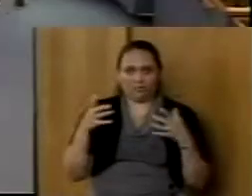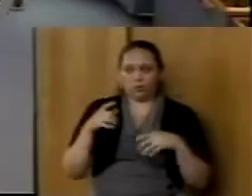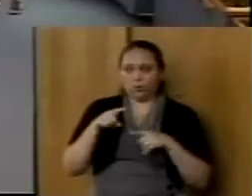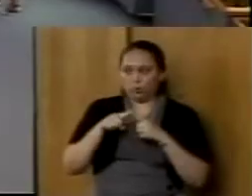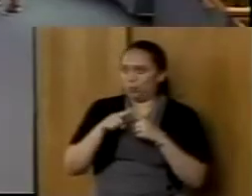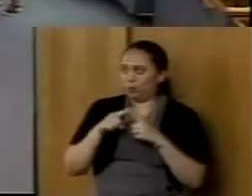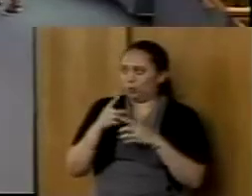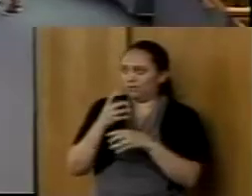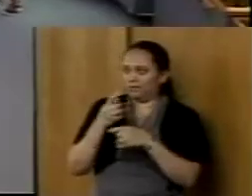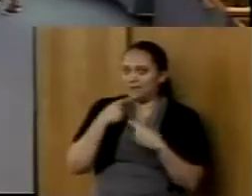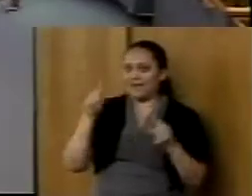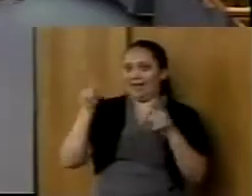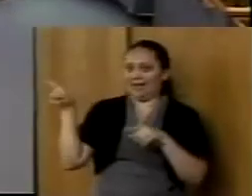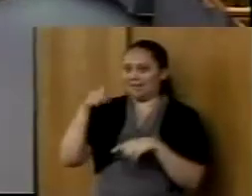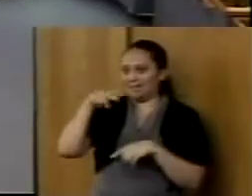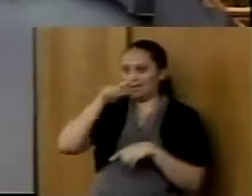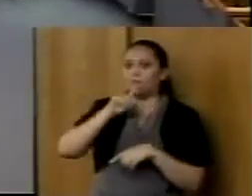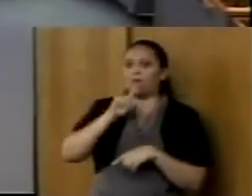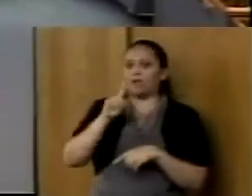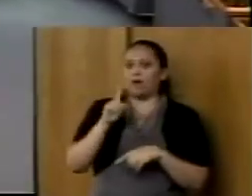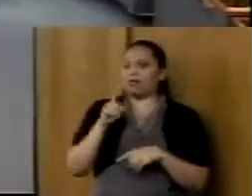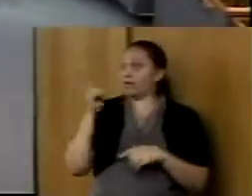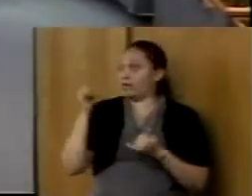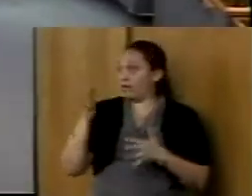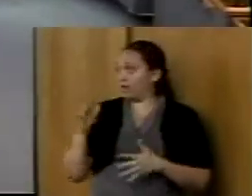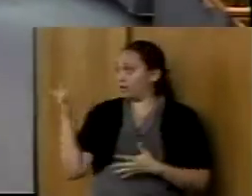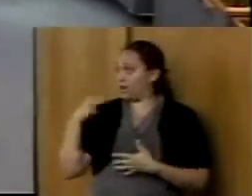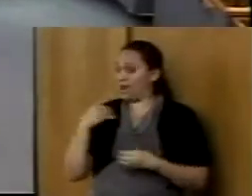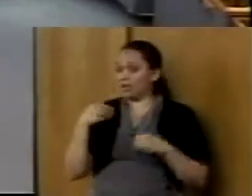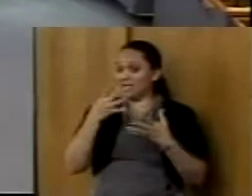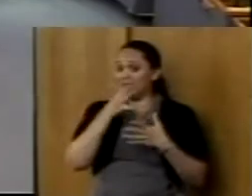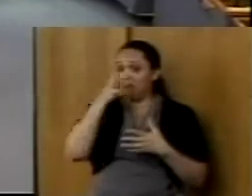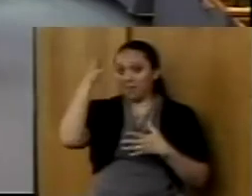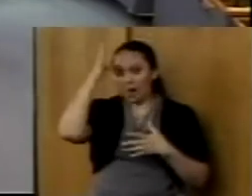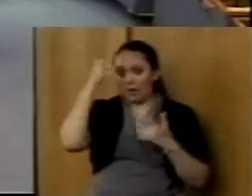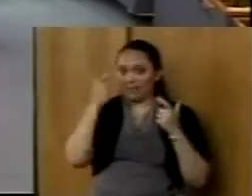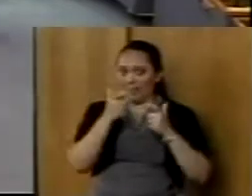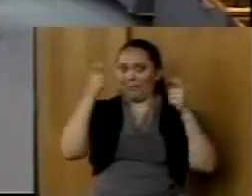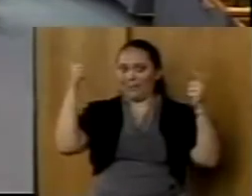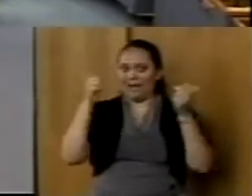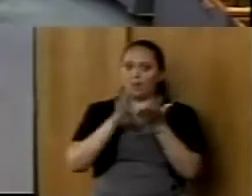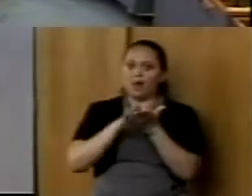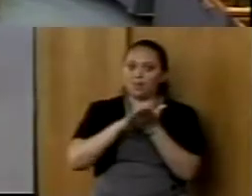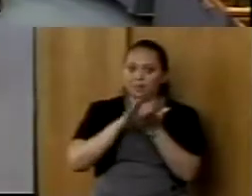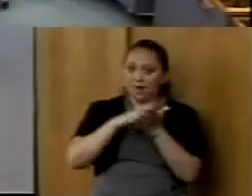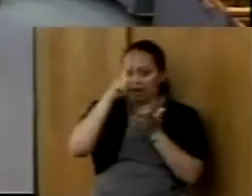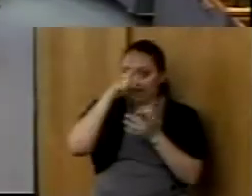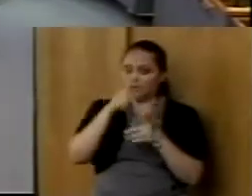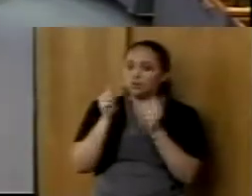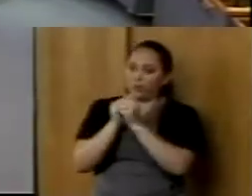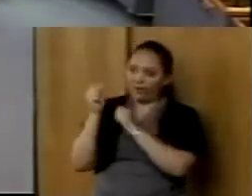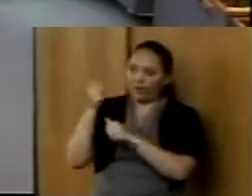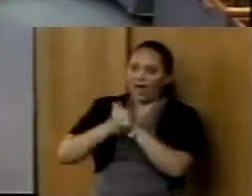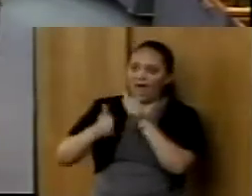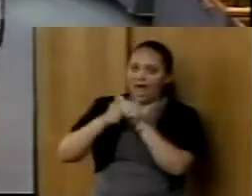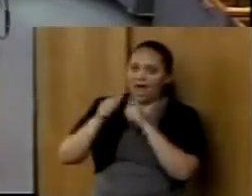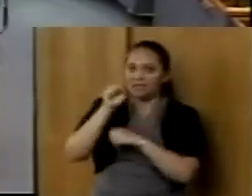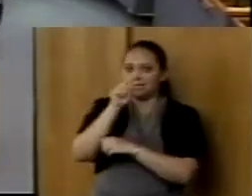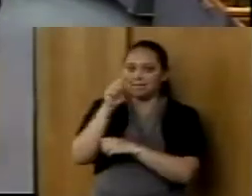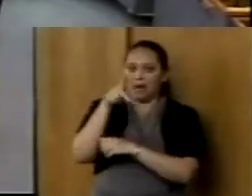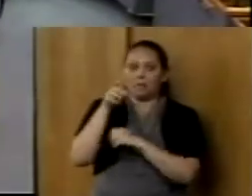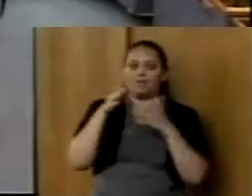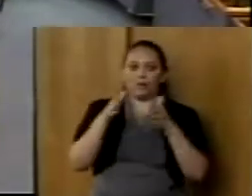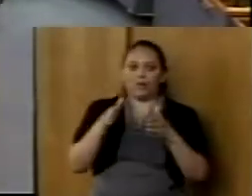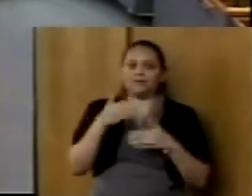are. So players, if you guys would like to give your parents a big round of applause because they were with you every step of the way. So thank you,